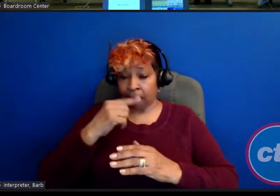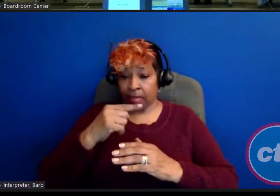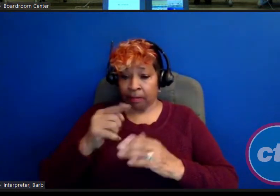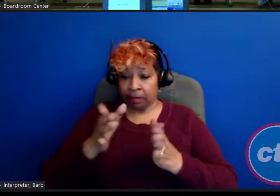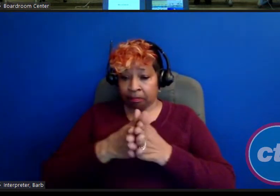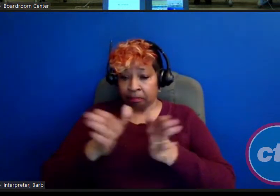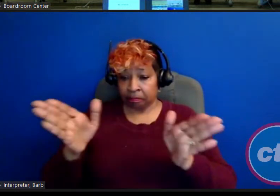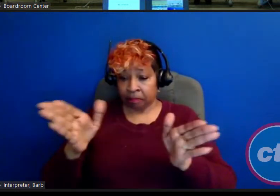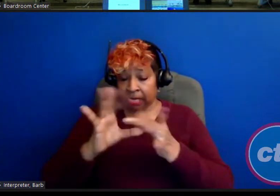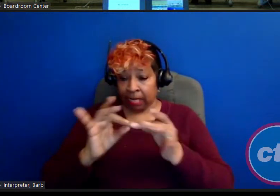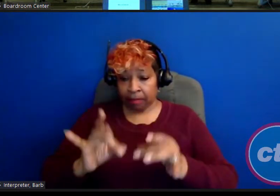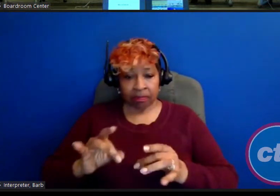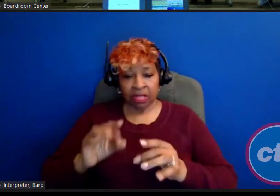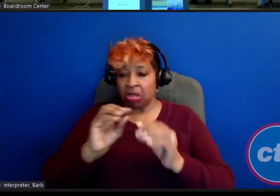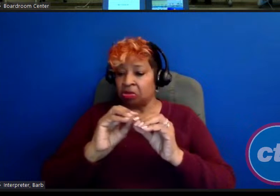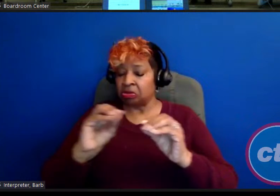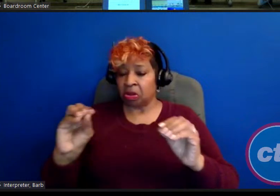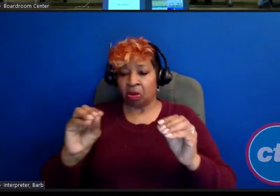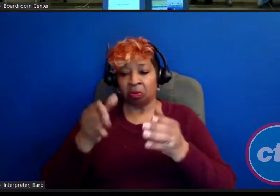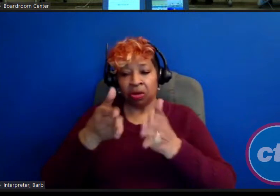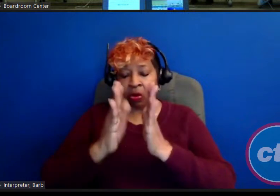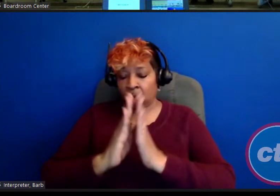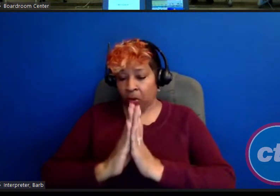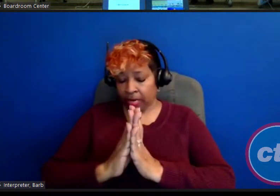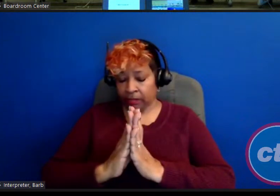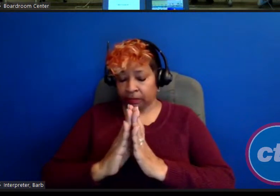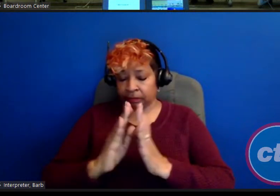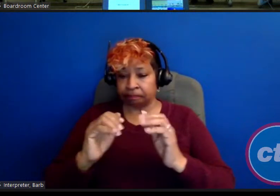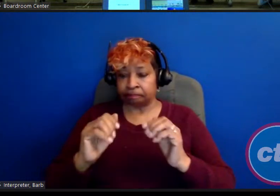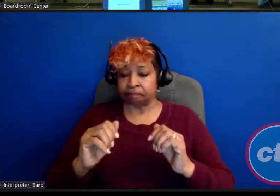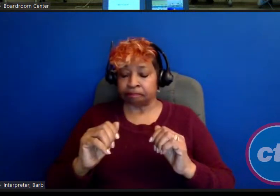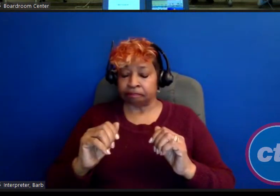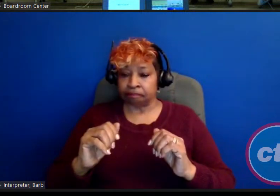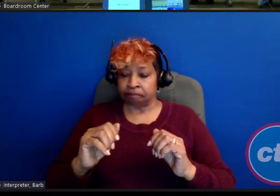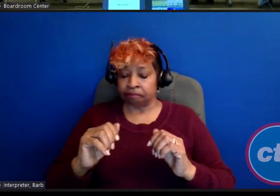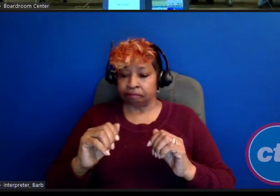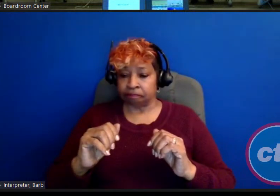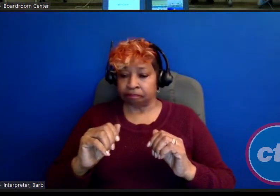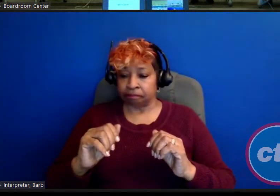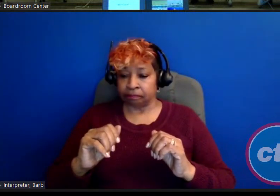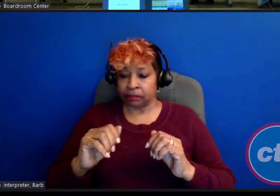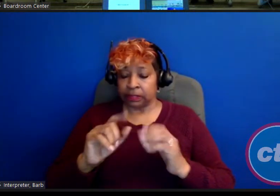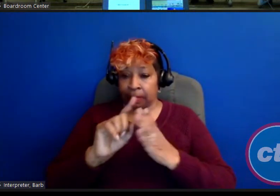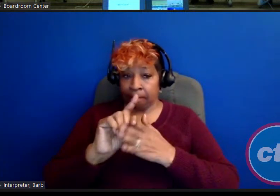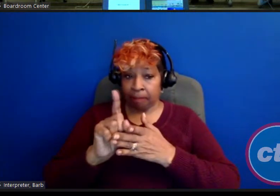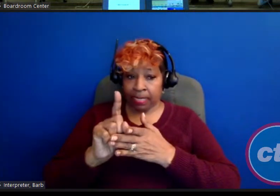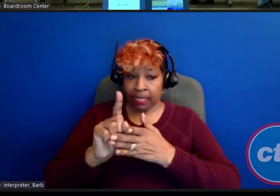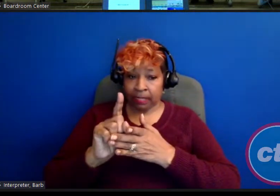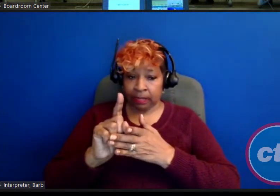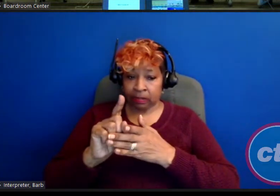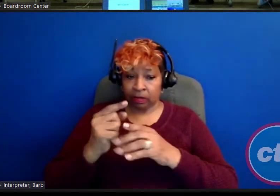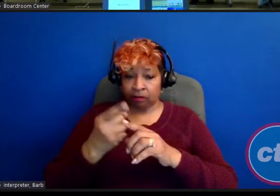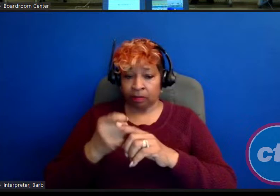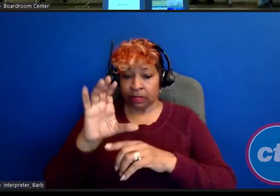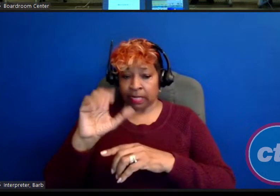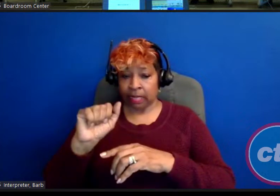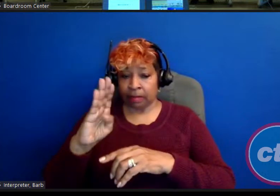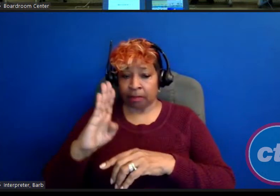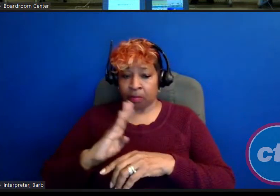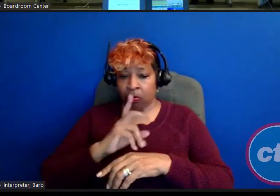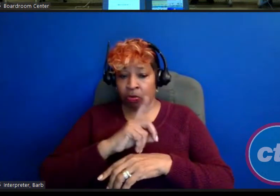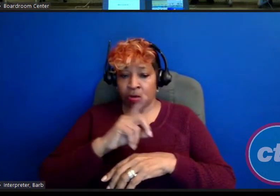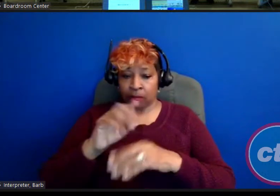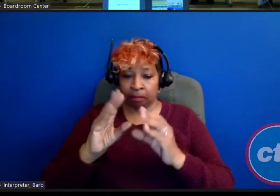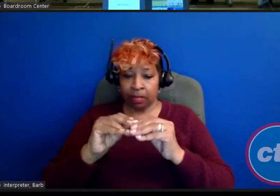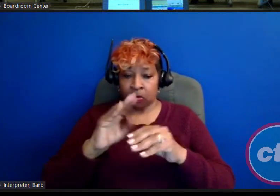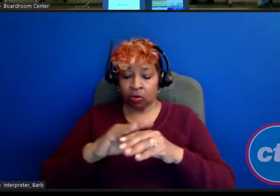there are no requests for public comments. Okay, thank you. For the minutes from the CAB board held on August